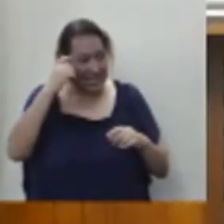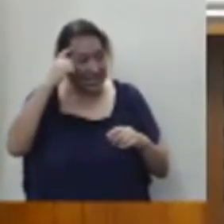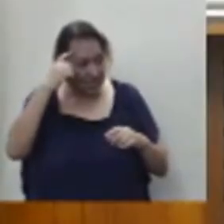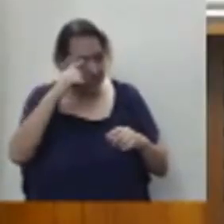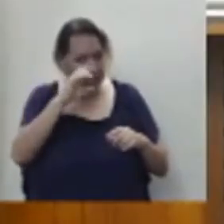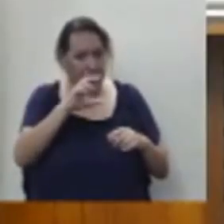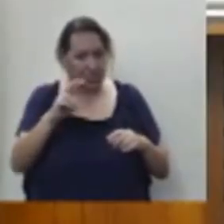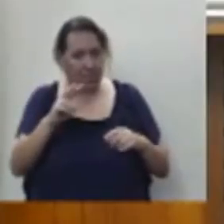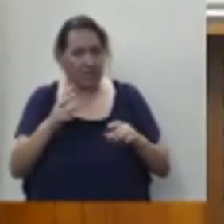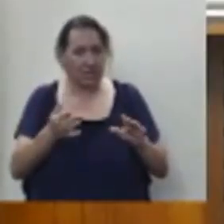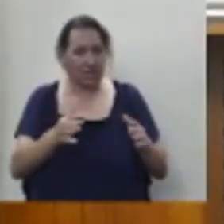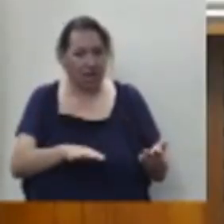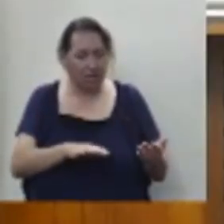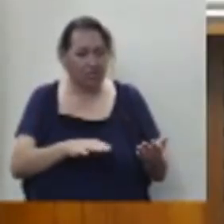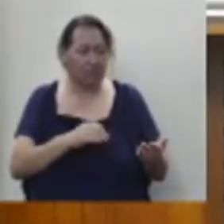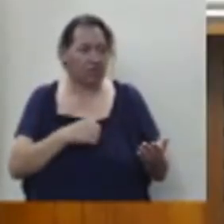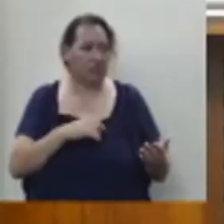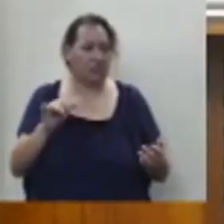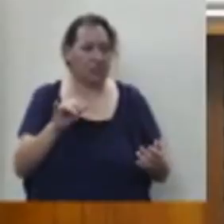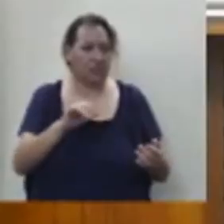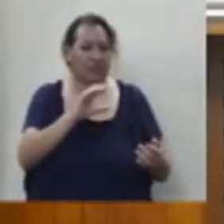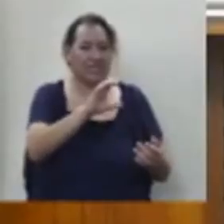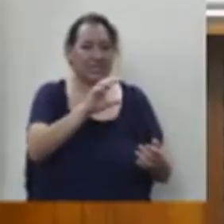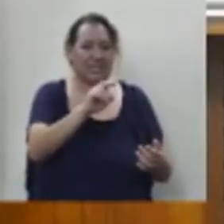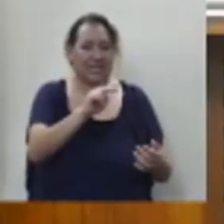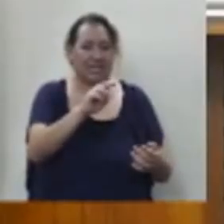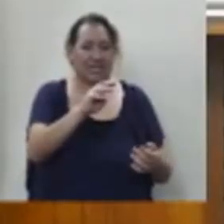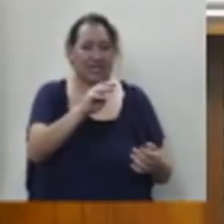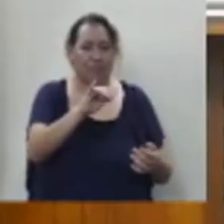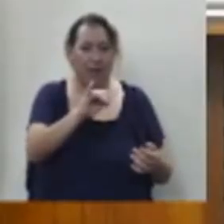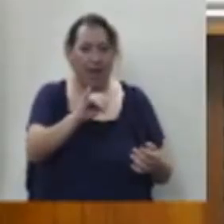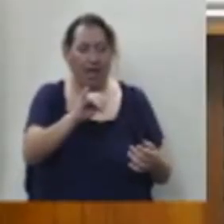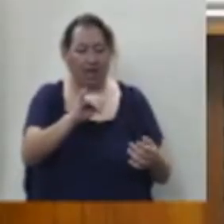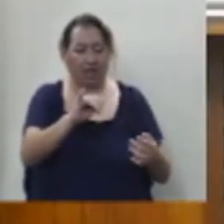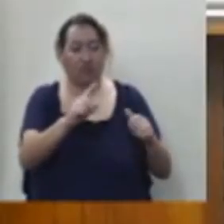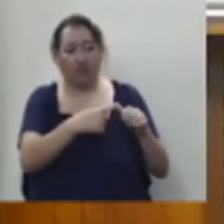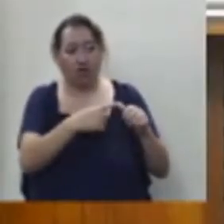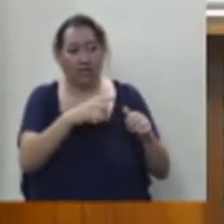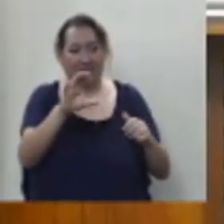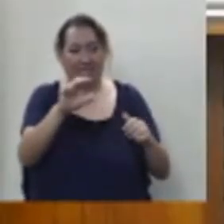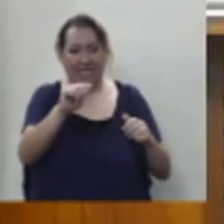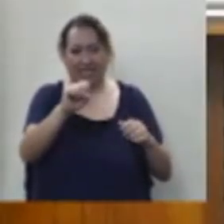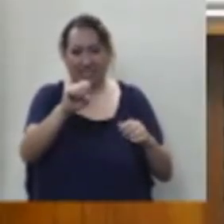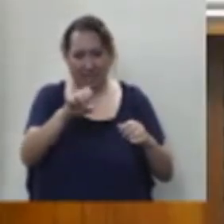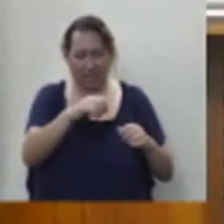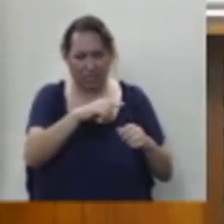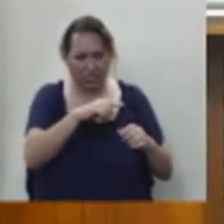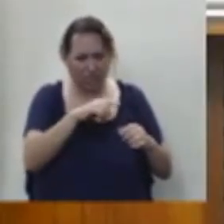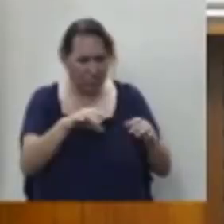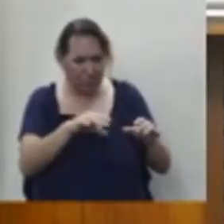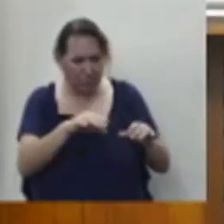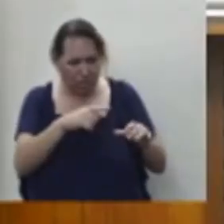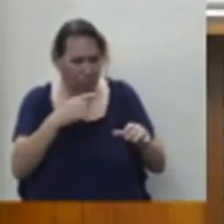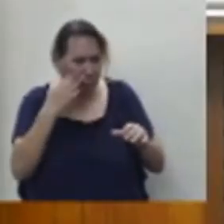with the CNMI's first case. And so with that in place, I was wondering, we understand that a man in his 40s died on April 12th in the morning